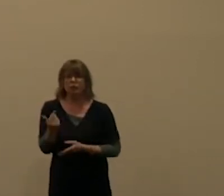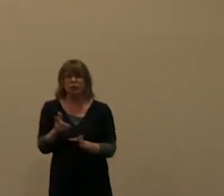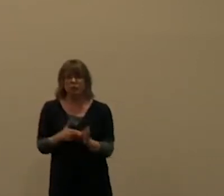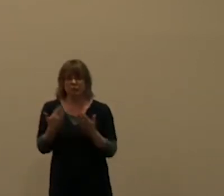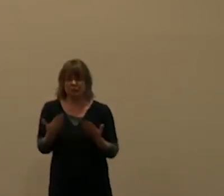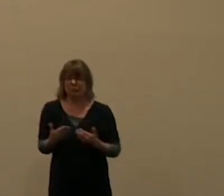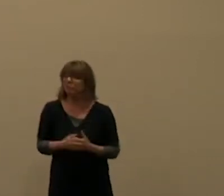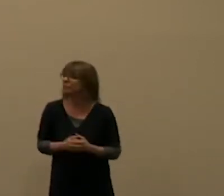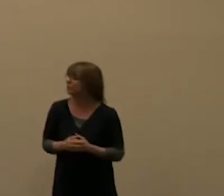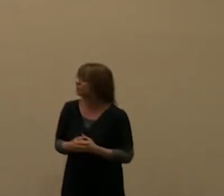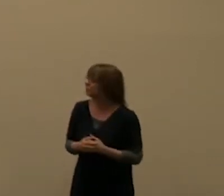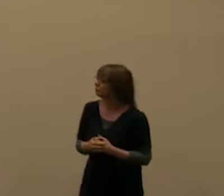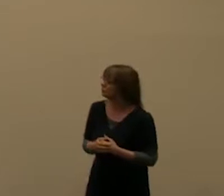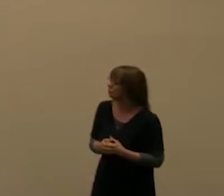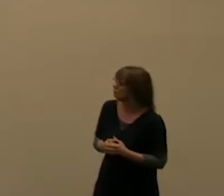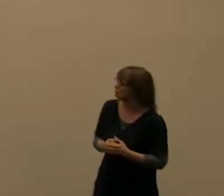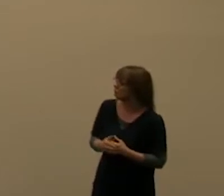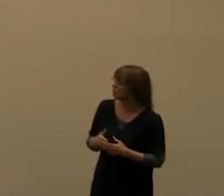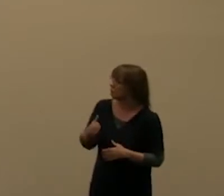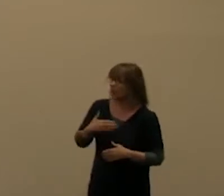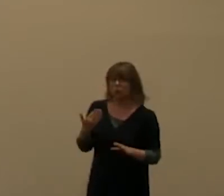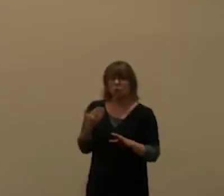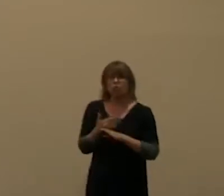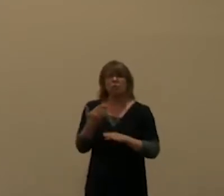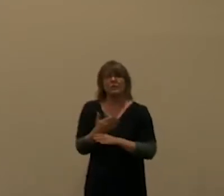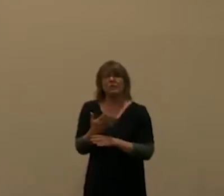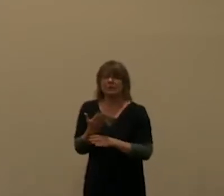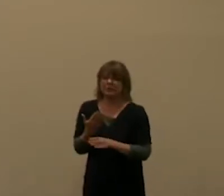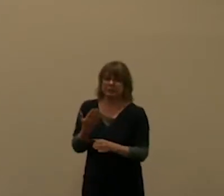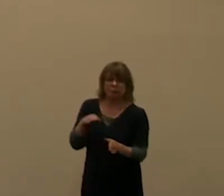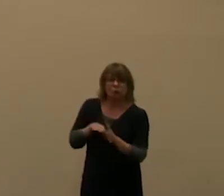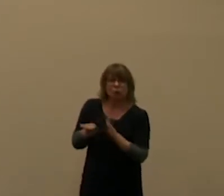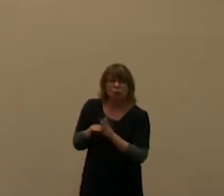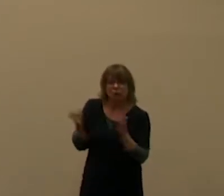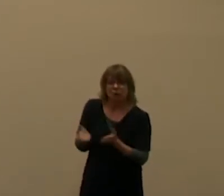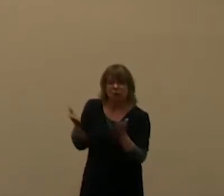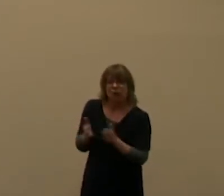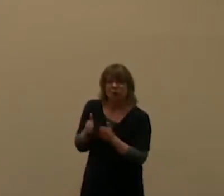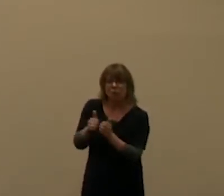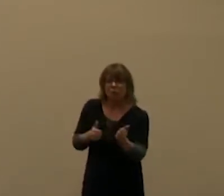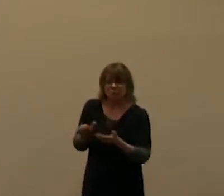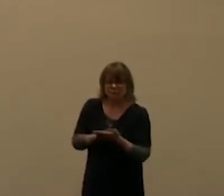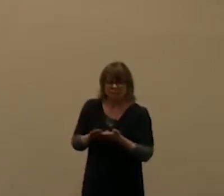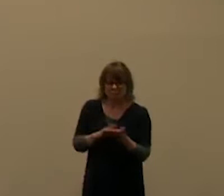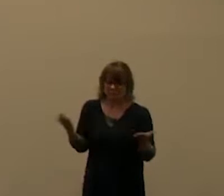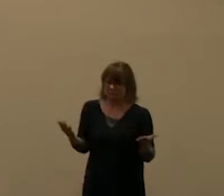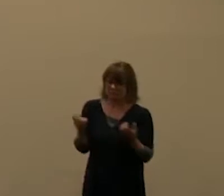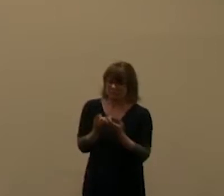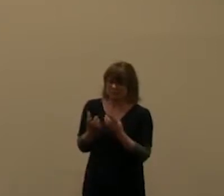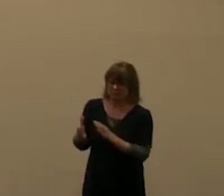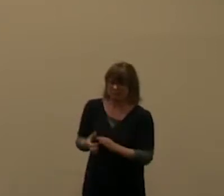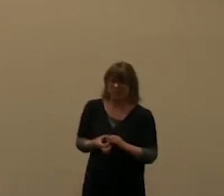I mainly do what I call productivity coaching for companies, which is mainly stuff to do